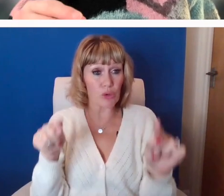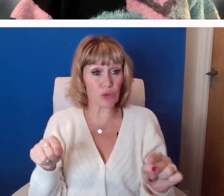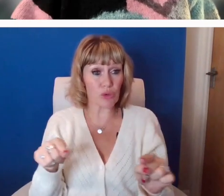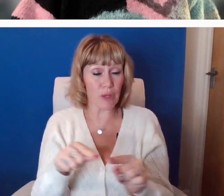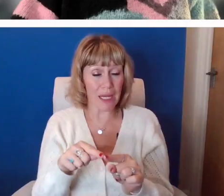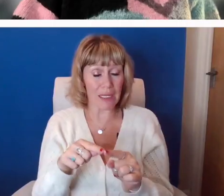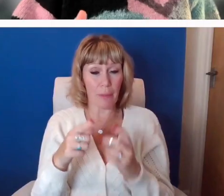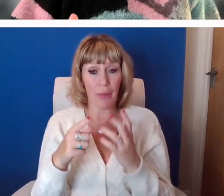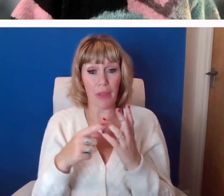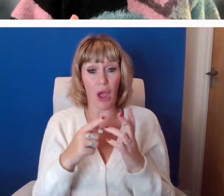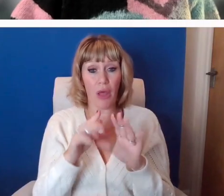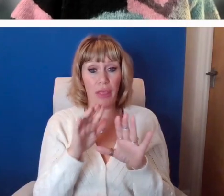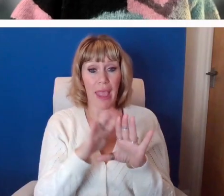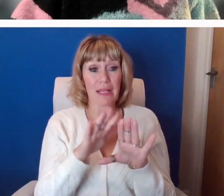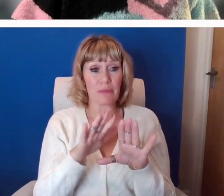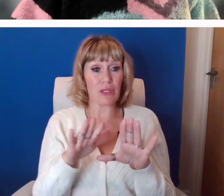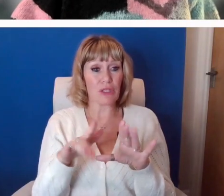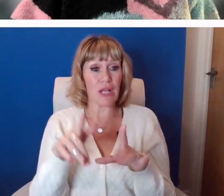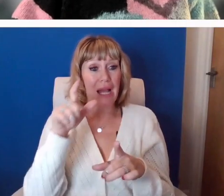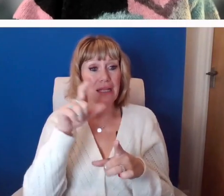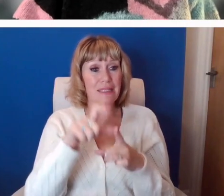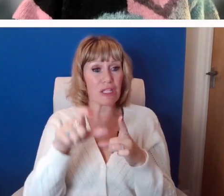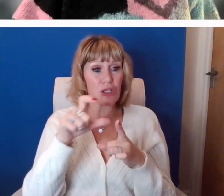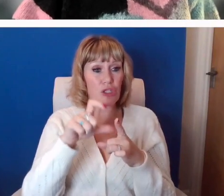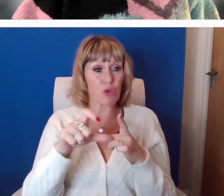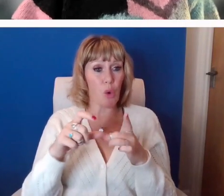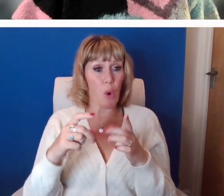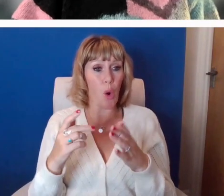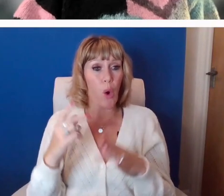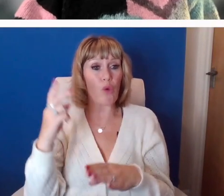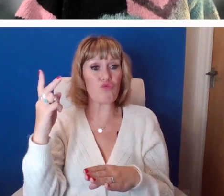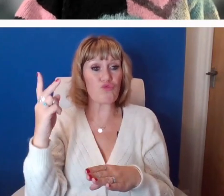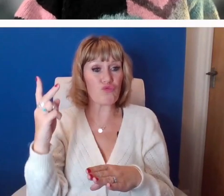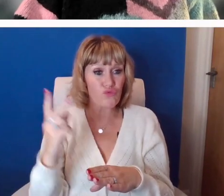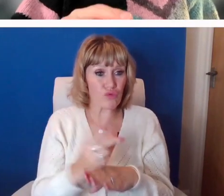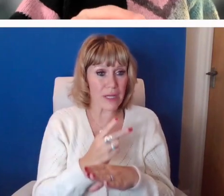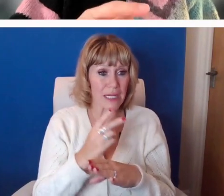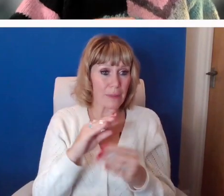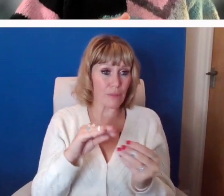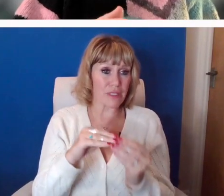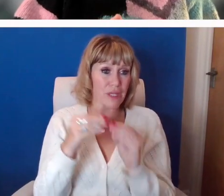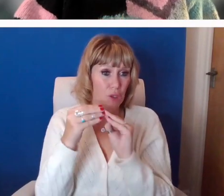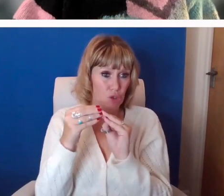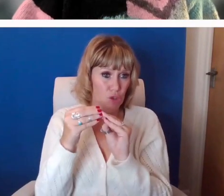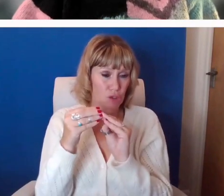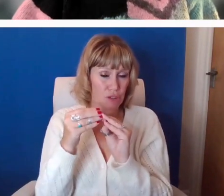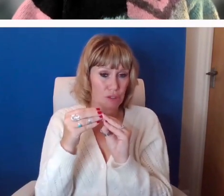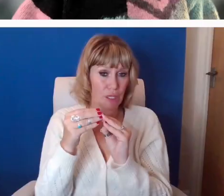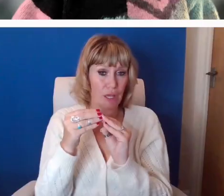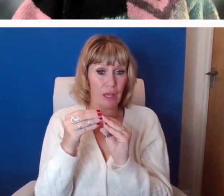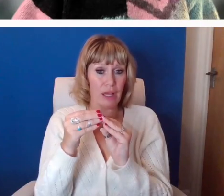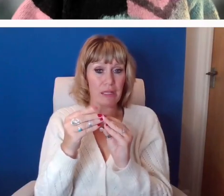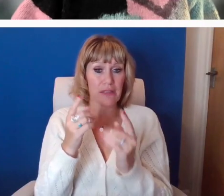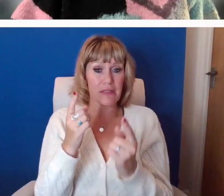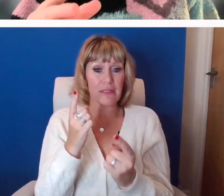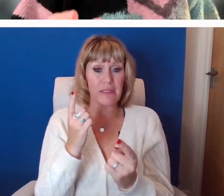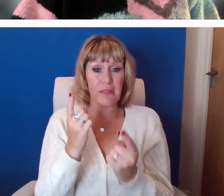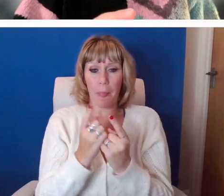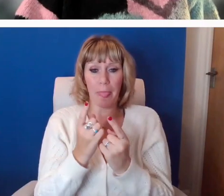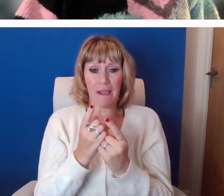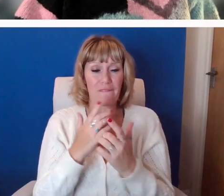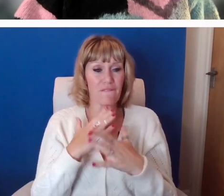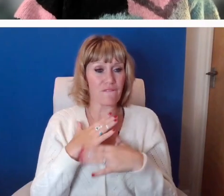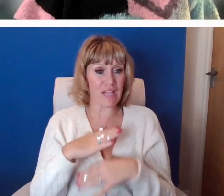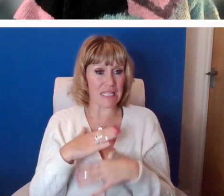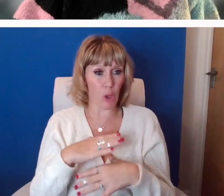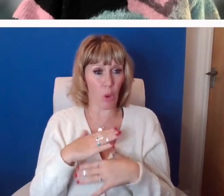are digital reproductions of something, yeah, something tangible, something physical, but they